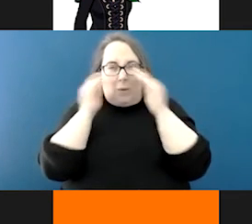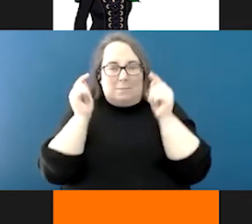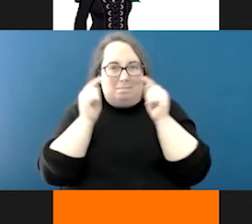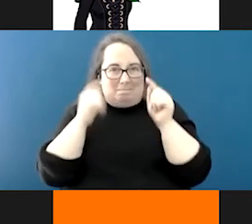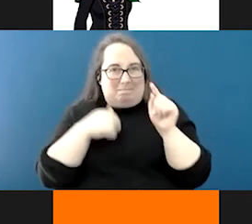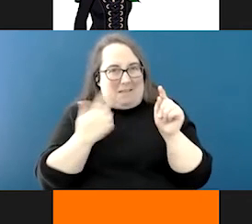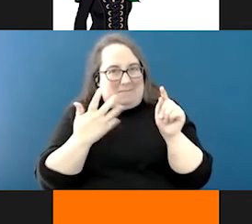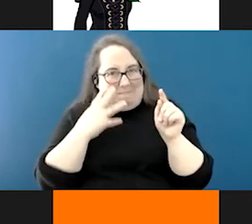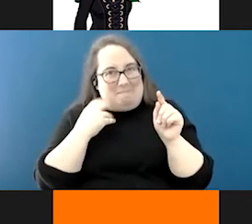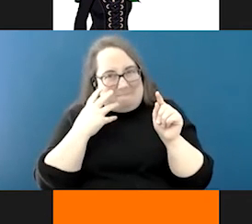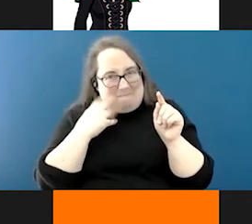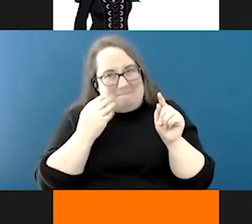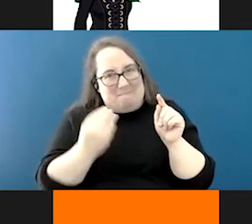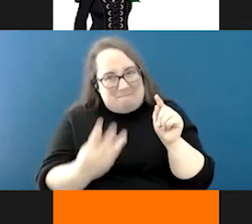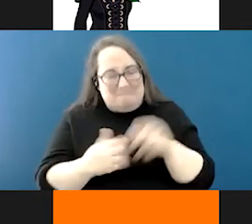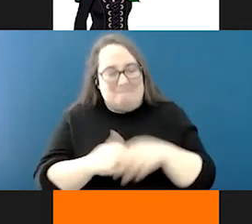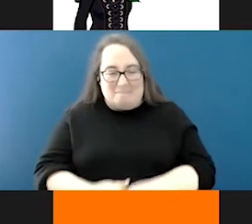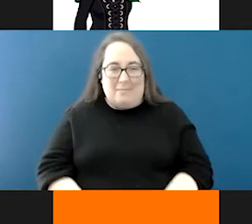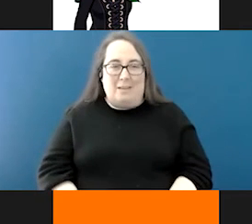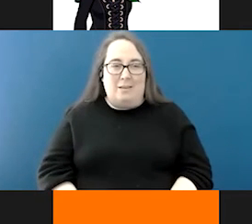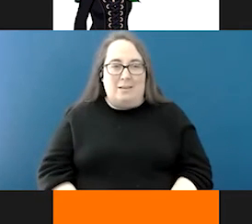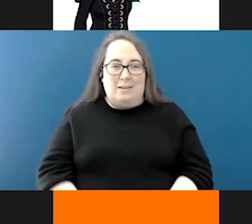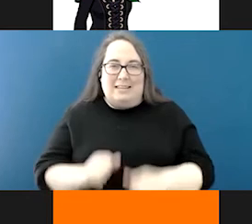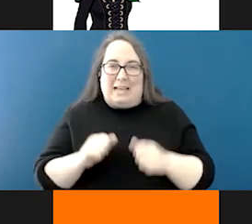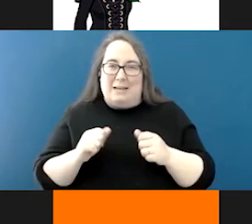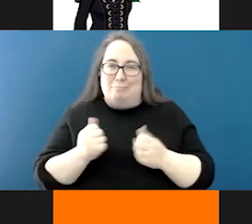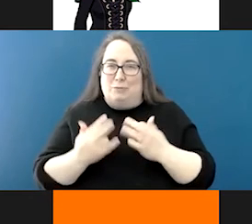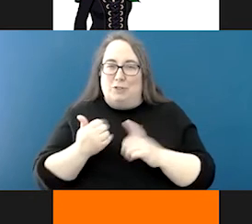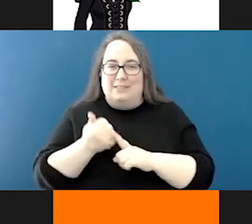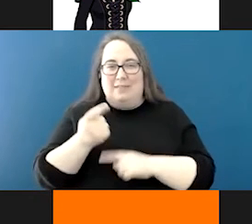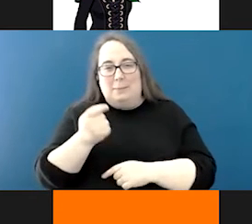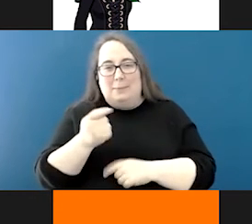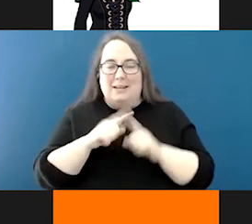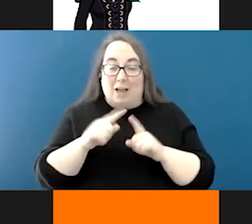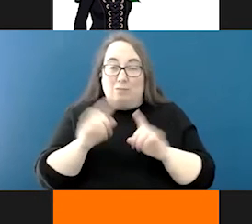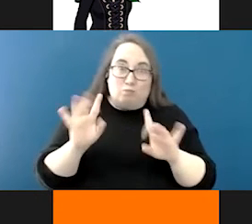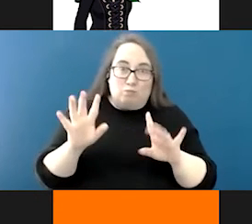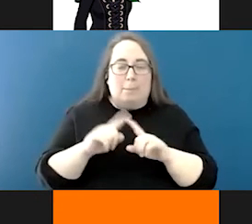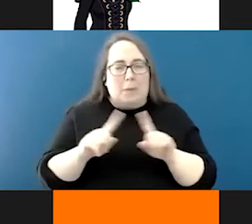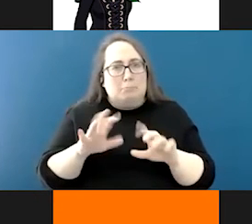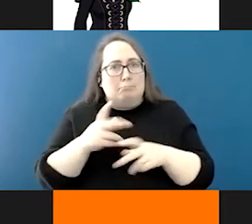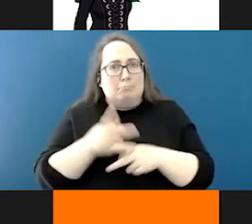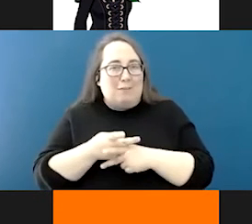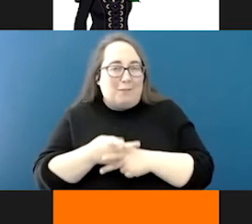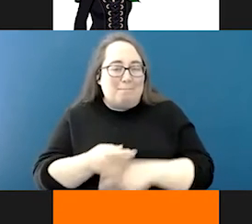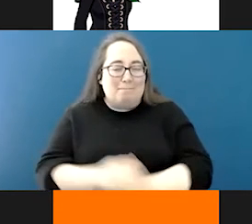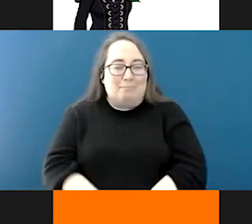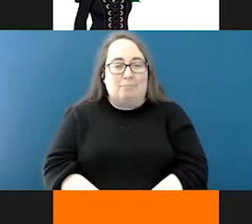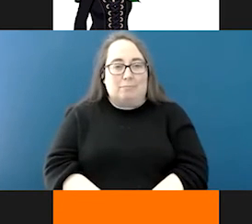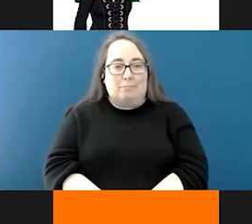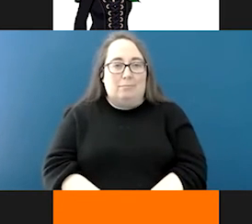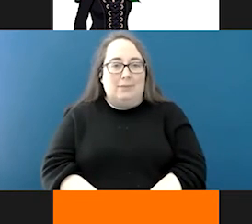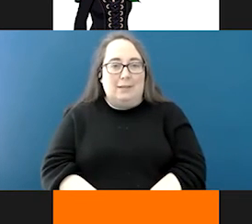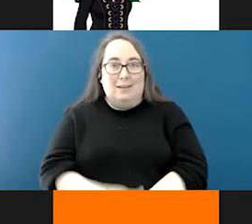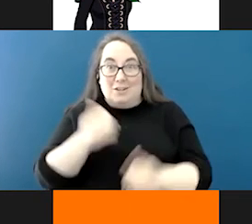done before, you can kind of burn yourself a little bit. Nothing too major, but you do want to be careful. I'm trying not to